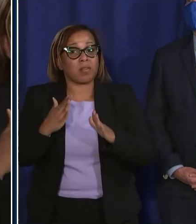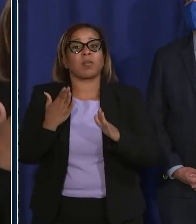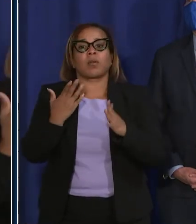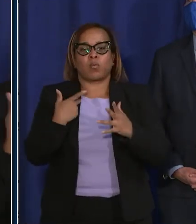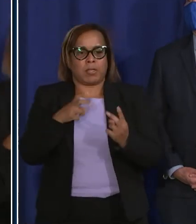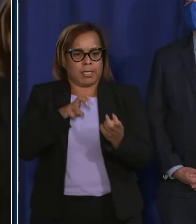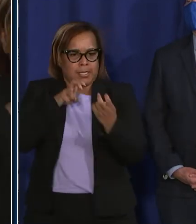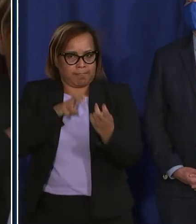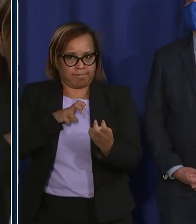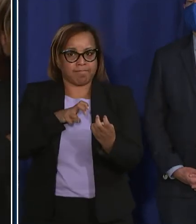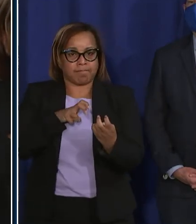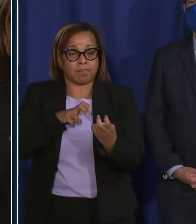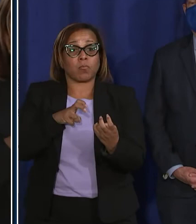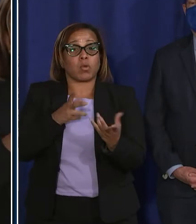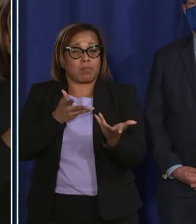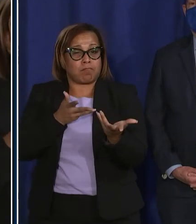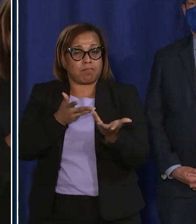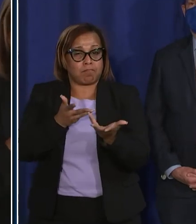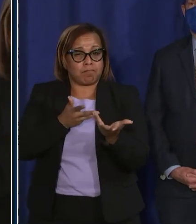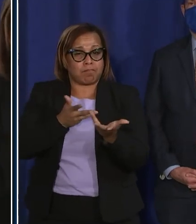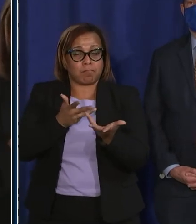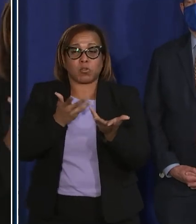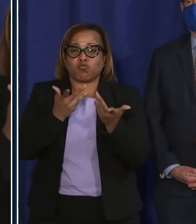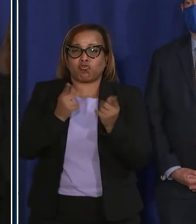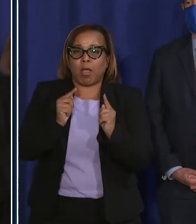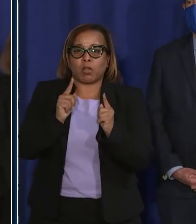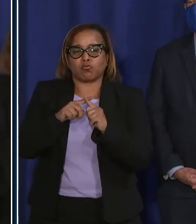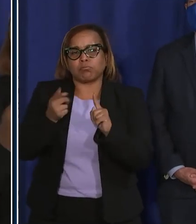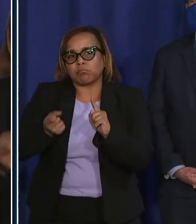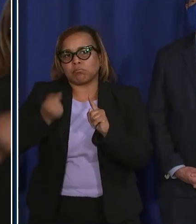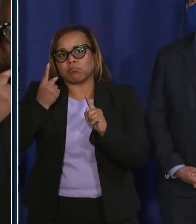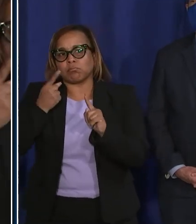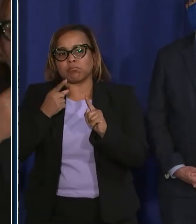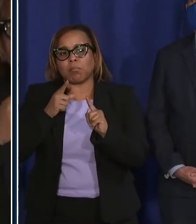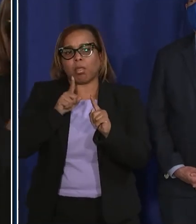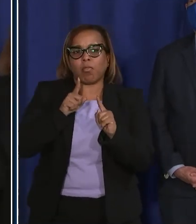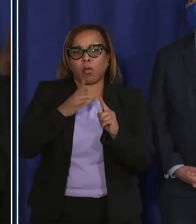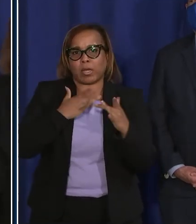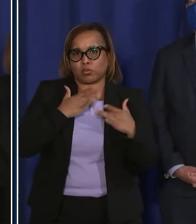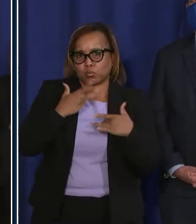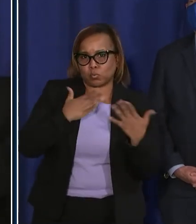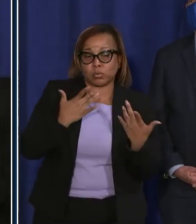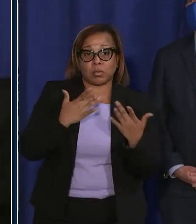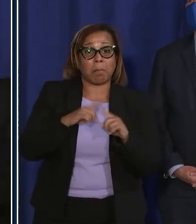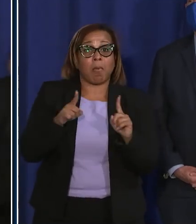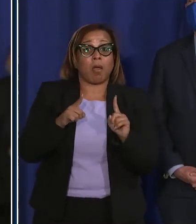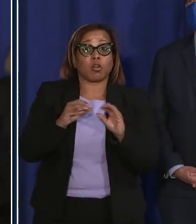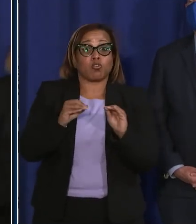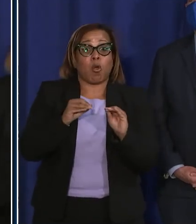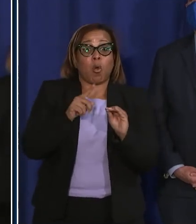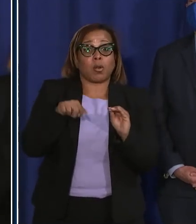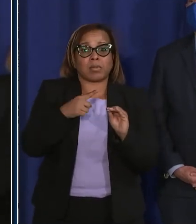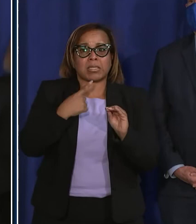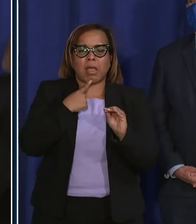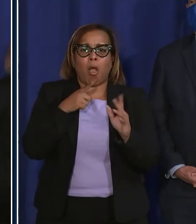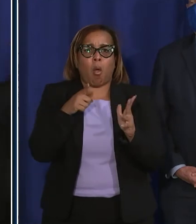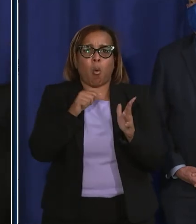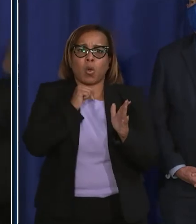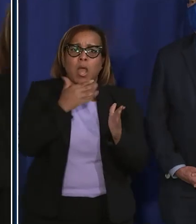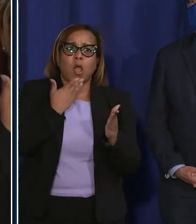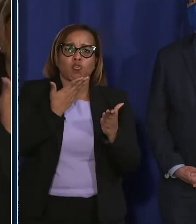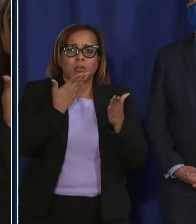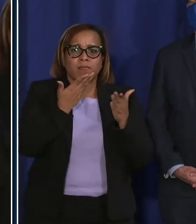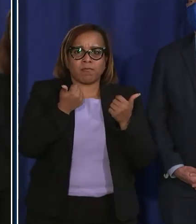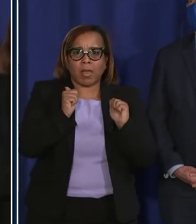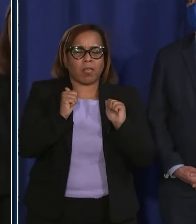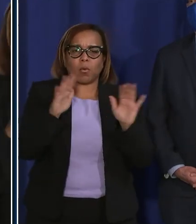down at the table. We tried to understand what their issues were, but no one can say that we didn't bargain in good faith with